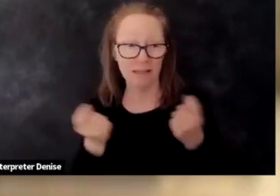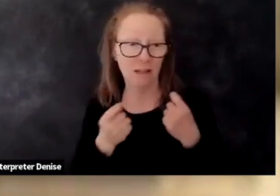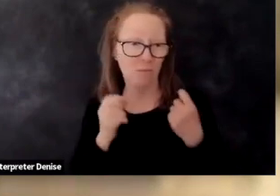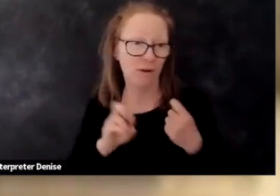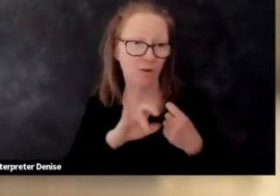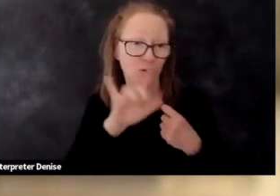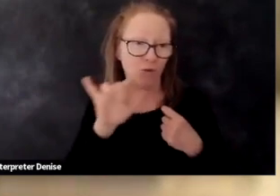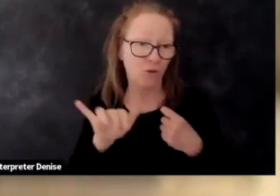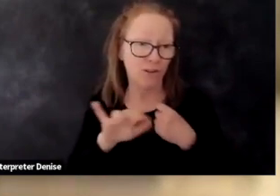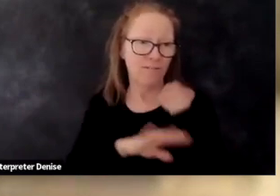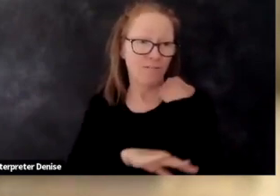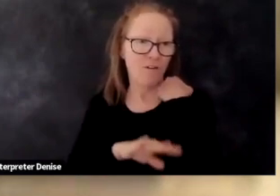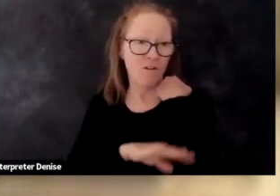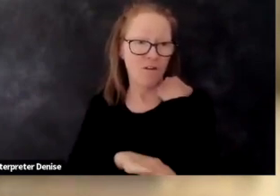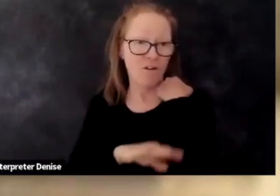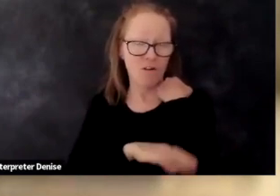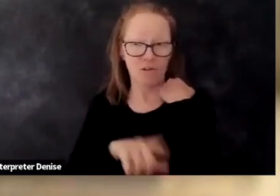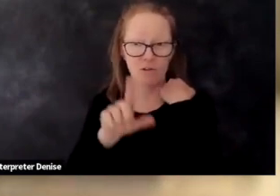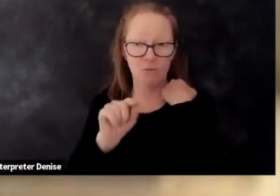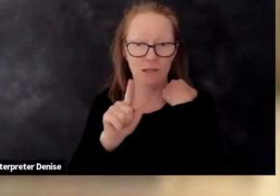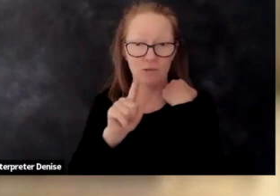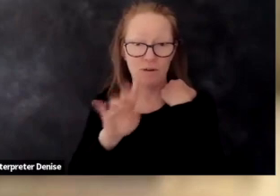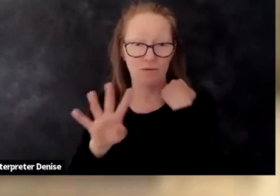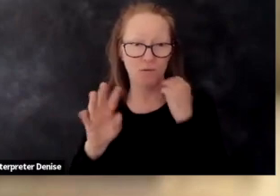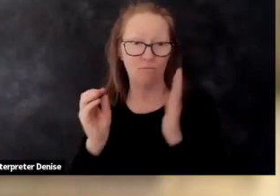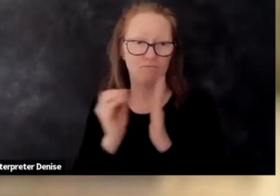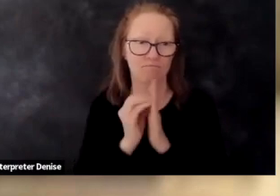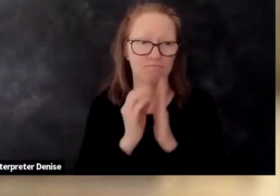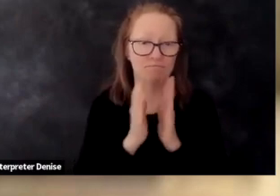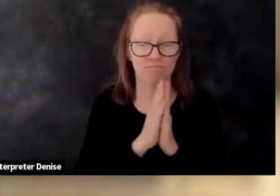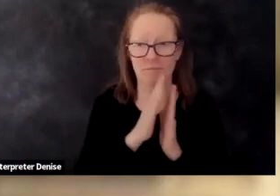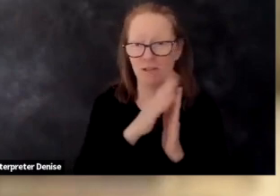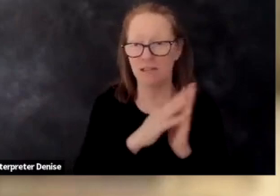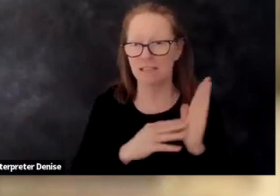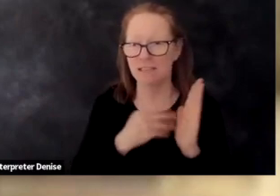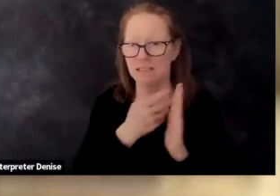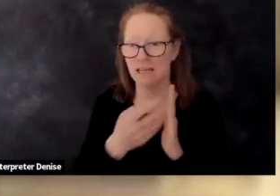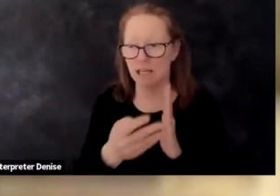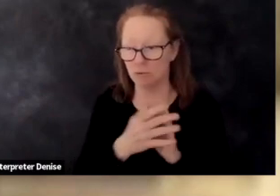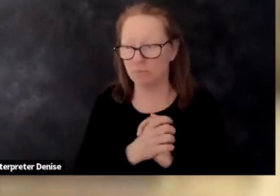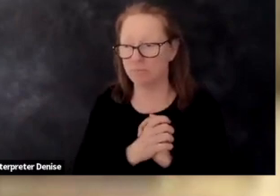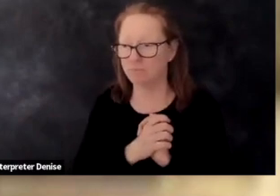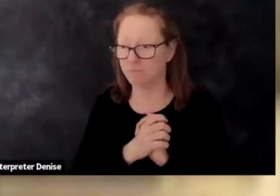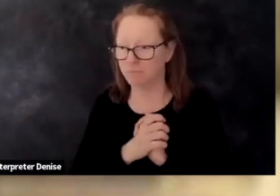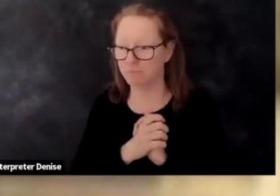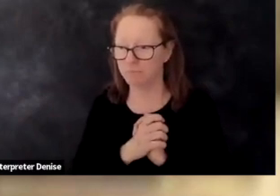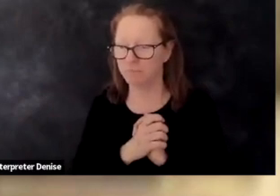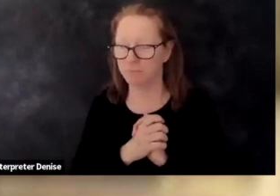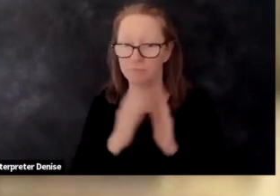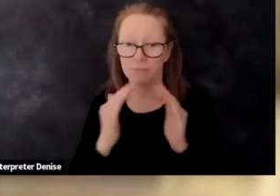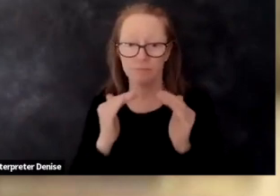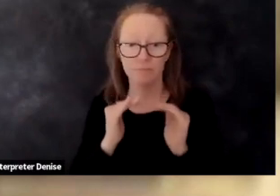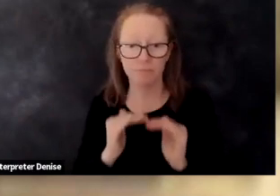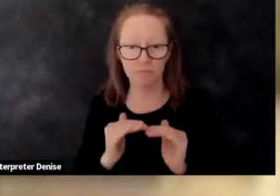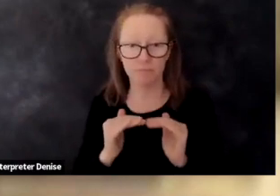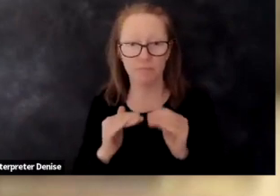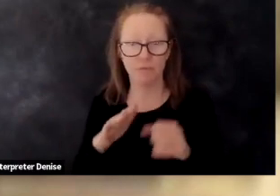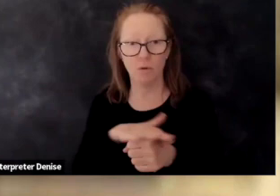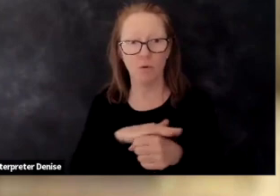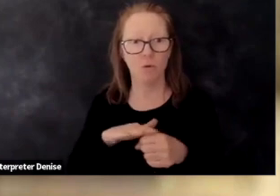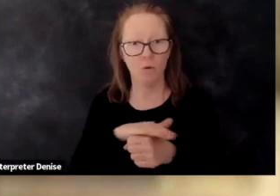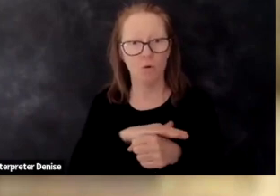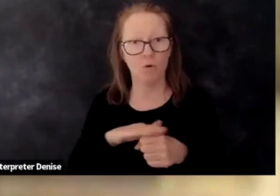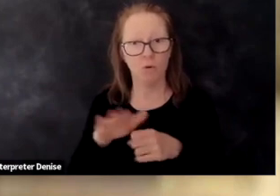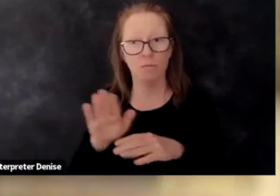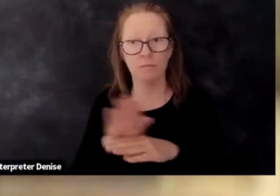2024, early in the fall, and want to put that on the schedule. The issue with respect to local businesses,